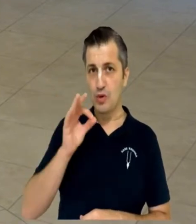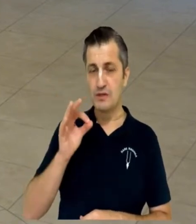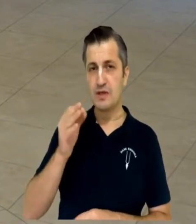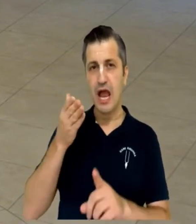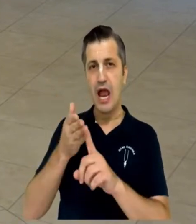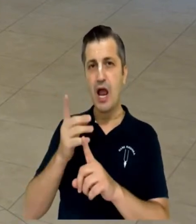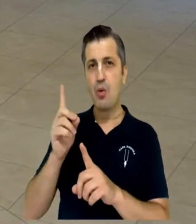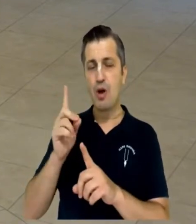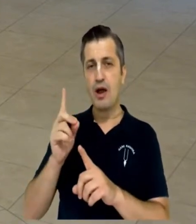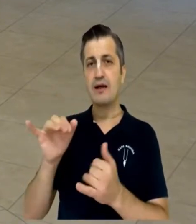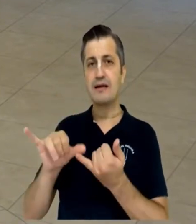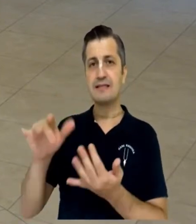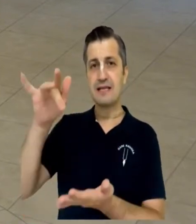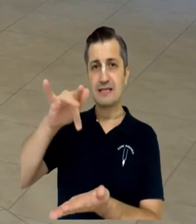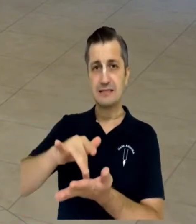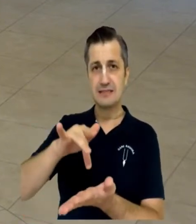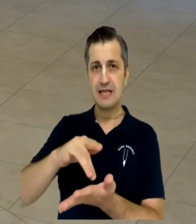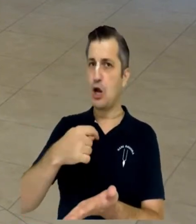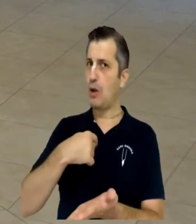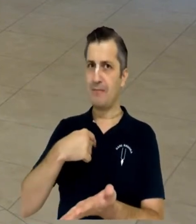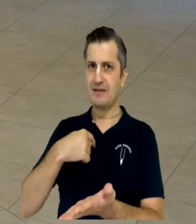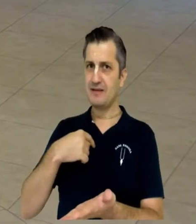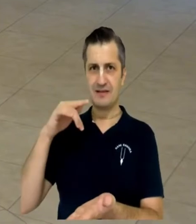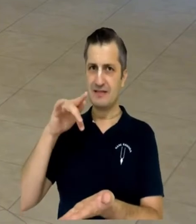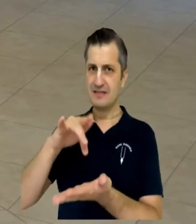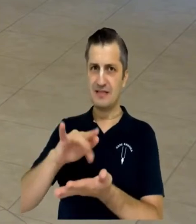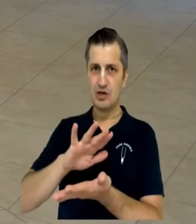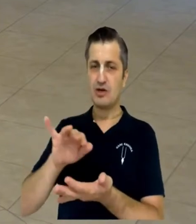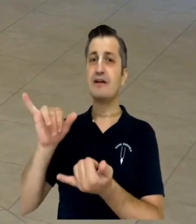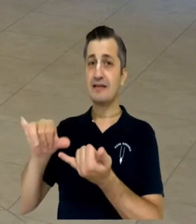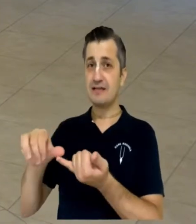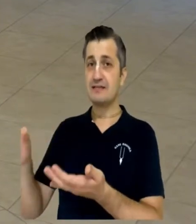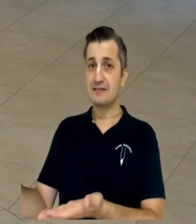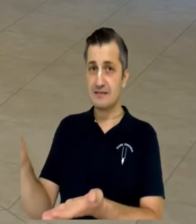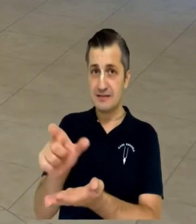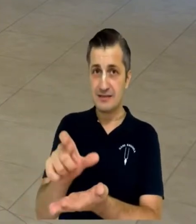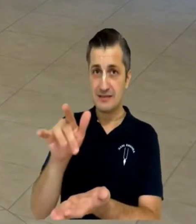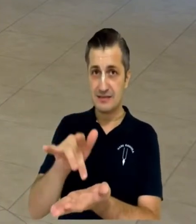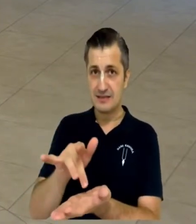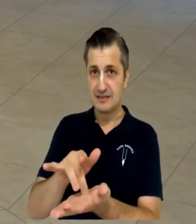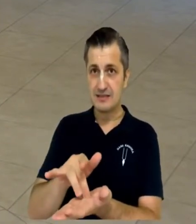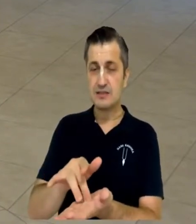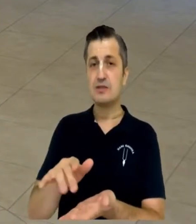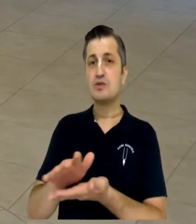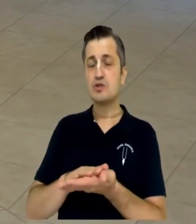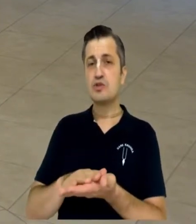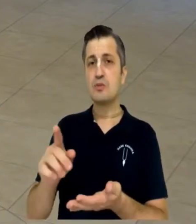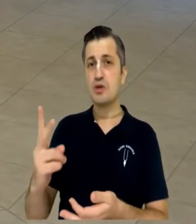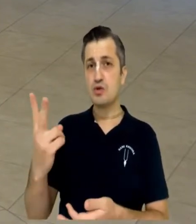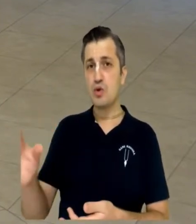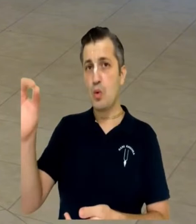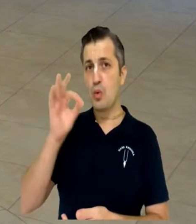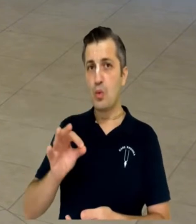into a learning experience. And those two questions are, and I would like to invite you as well to really reflect on those questions the